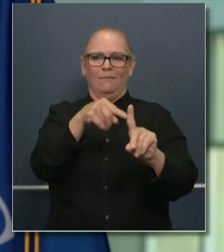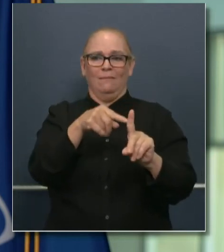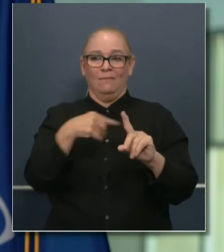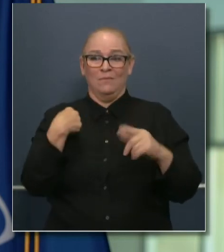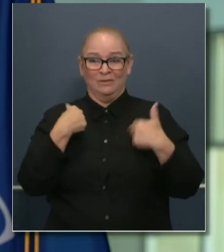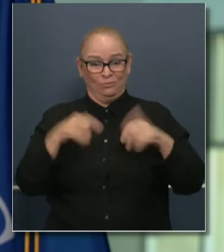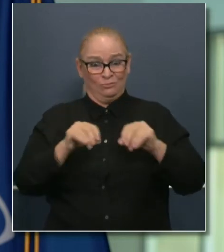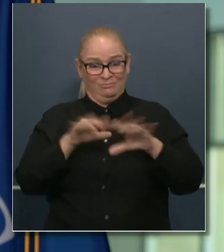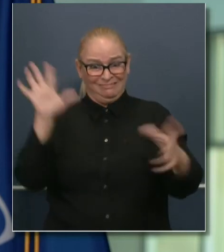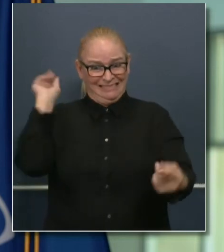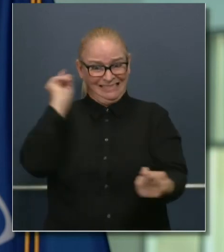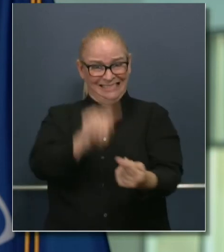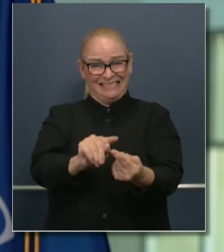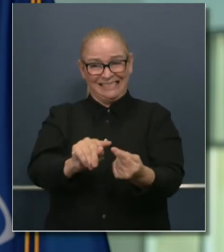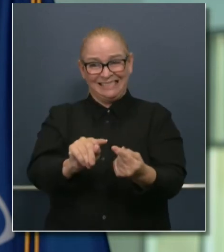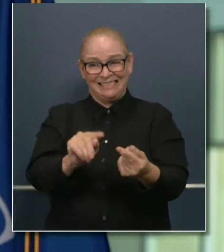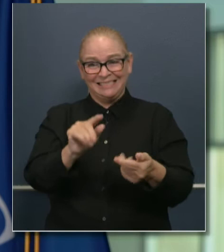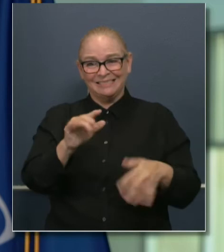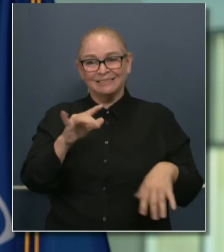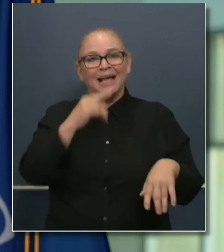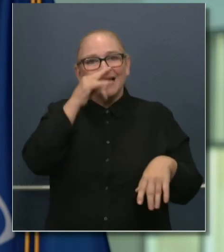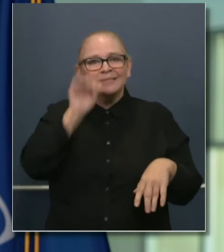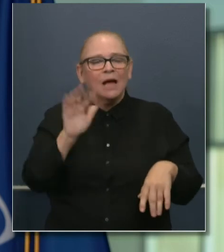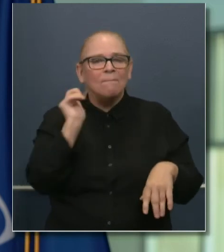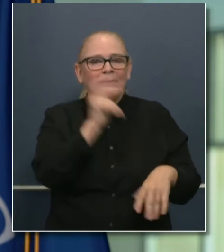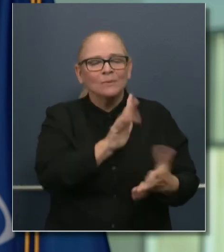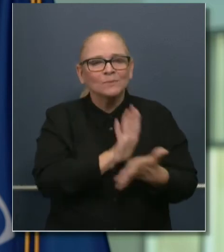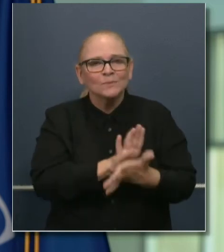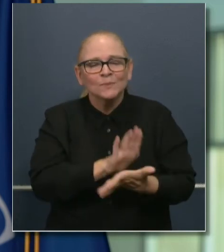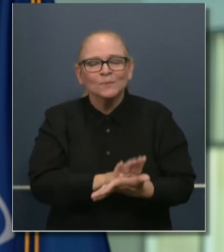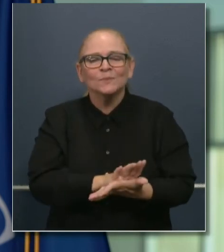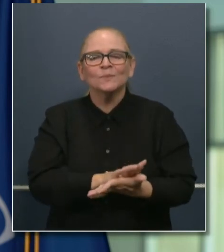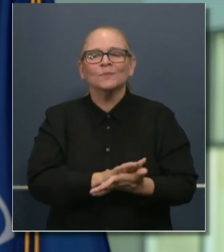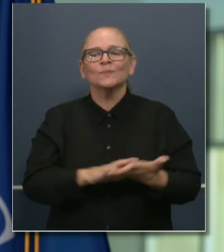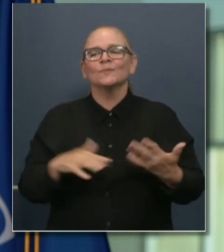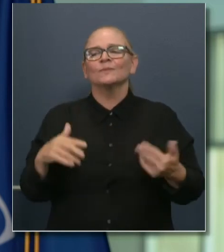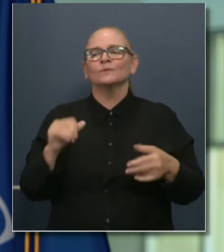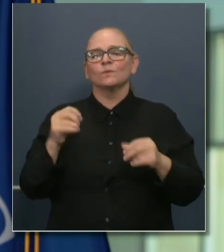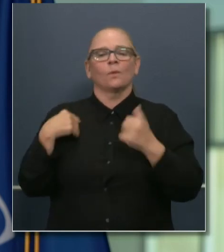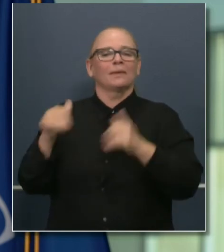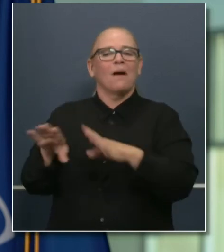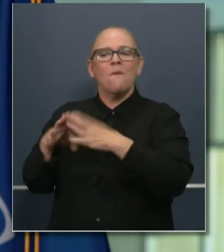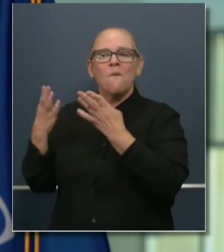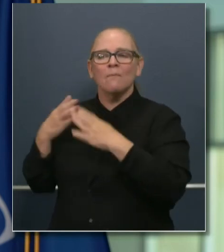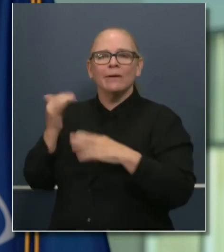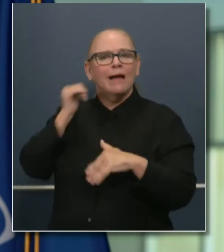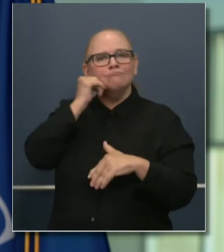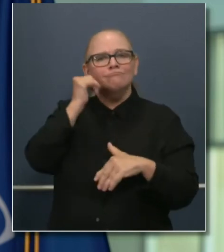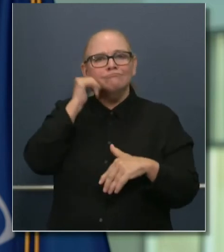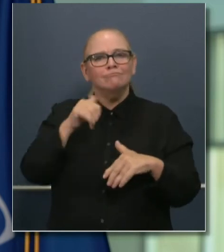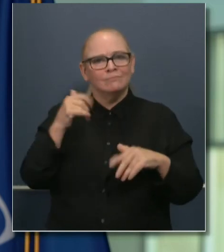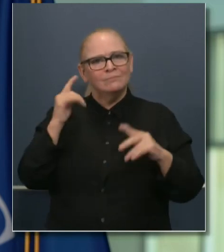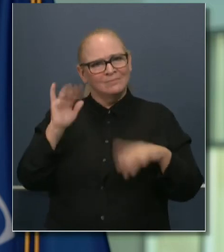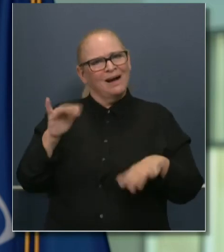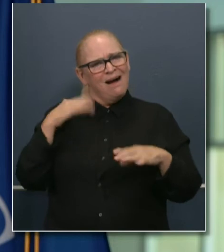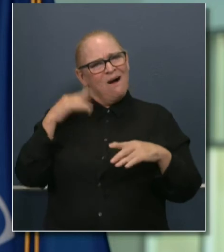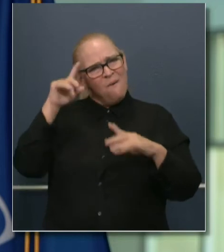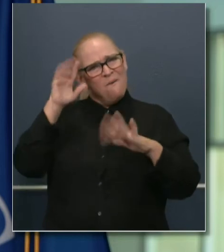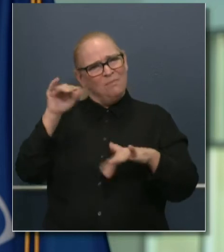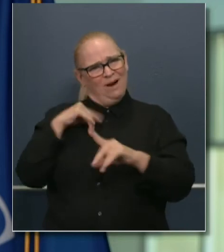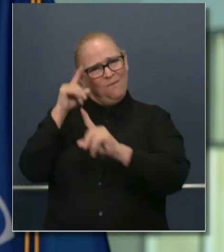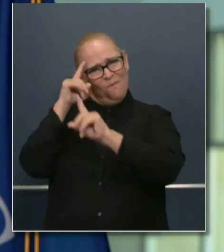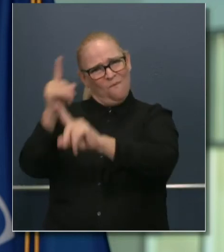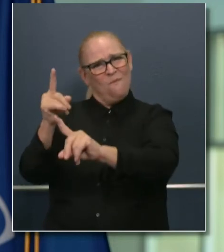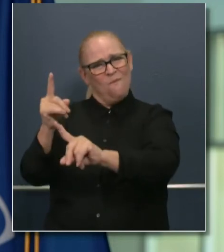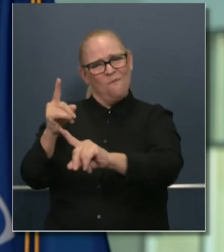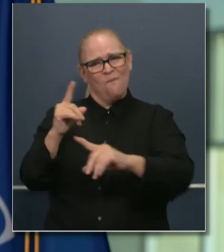back to school. The sooner we do that, we can get back to some semblance of modified normalcy as it relates to being able to open up